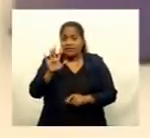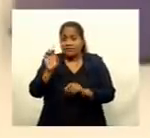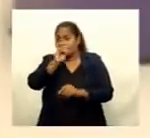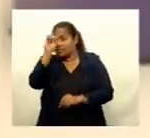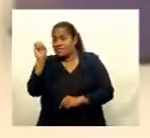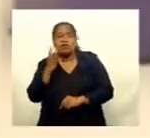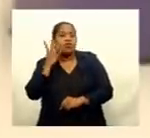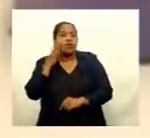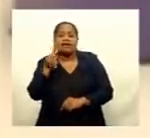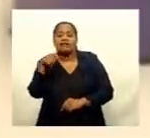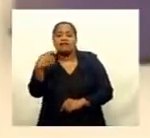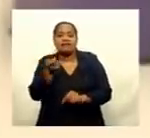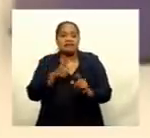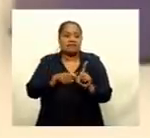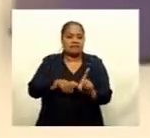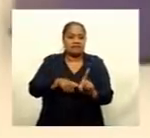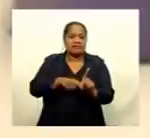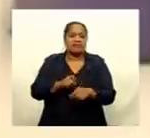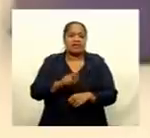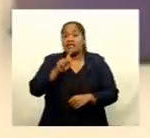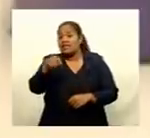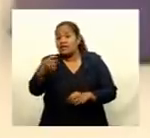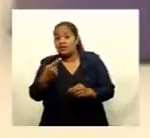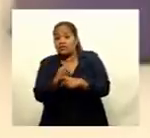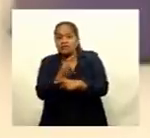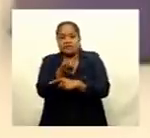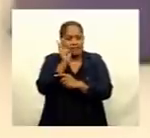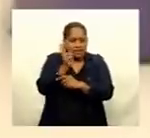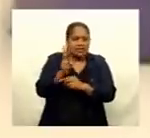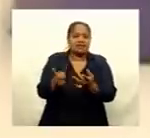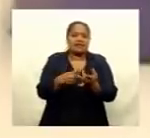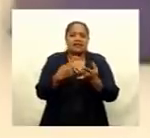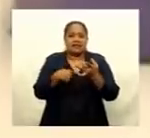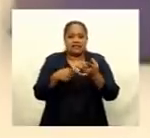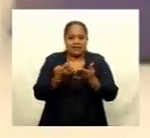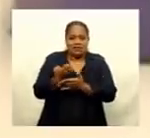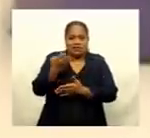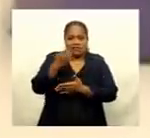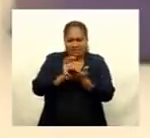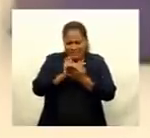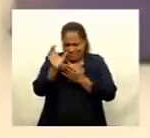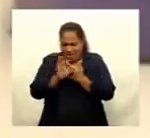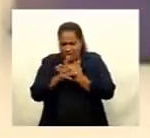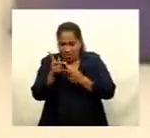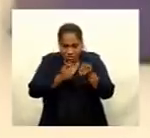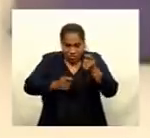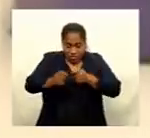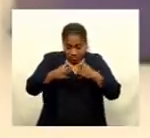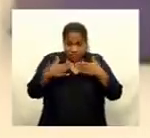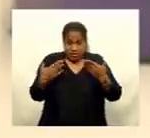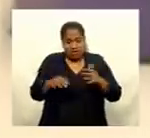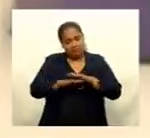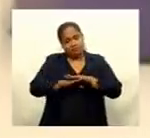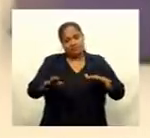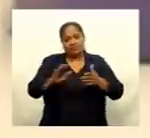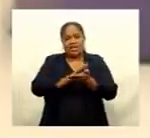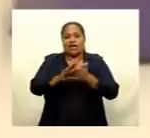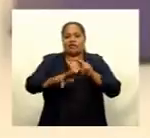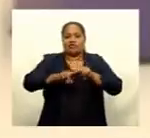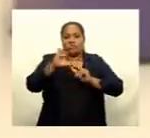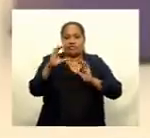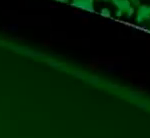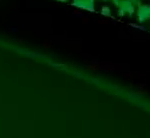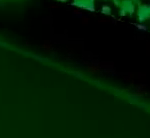year. Next week is again a packed economic calendar for the traders, but for now, that's all from your HFC